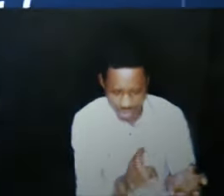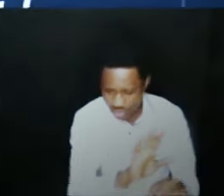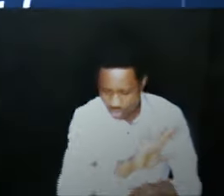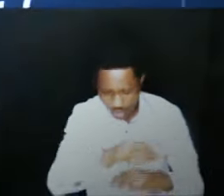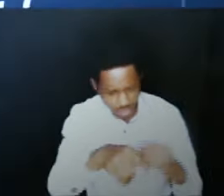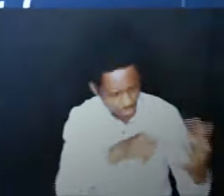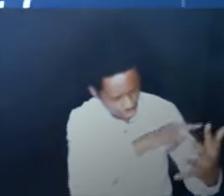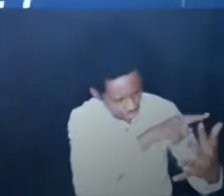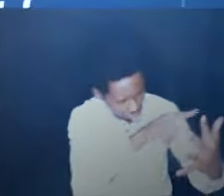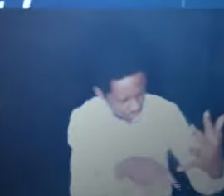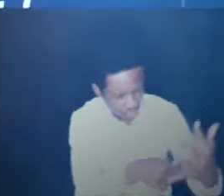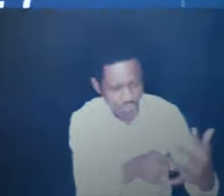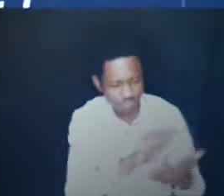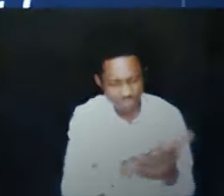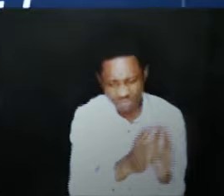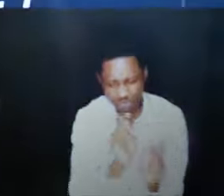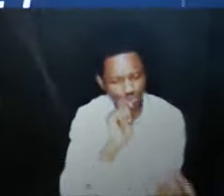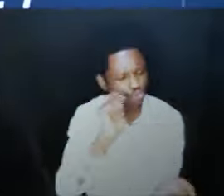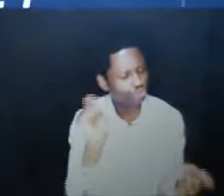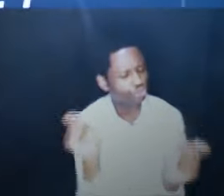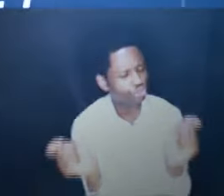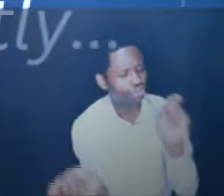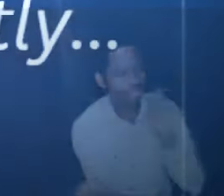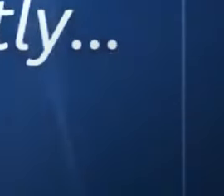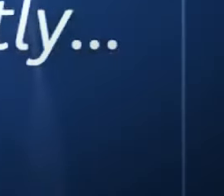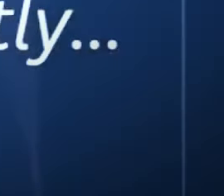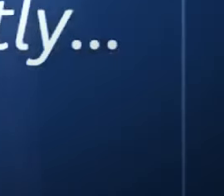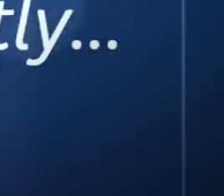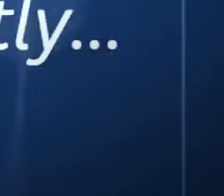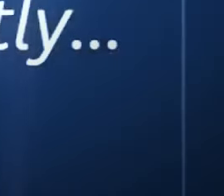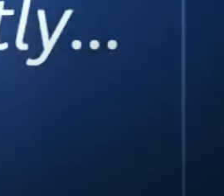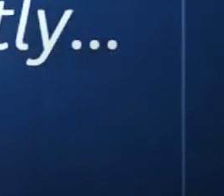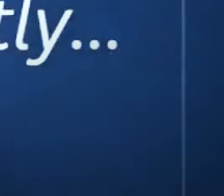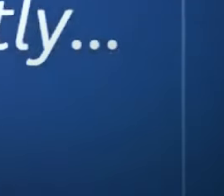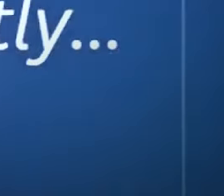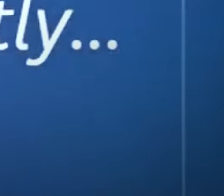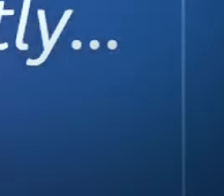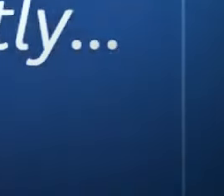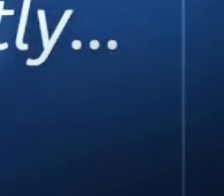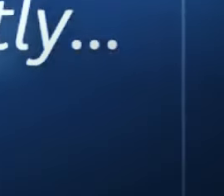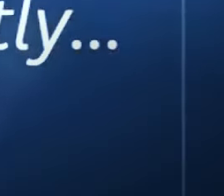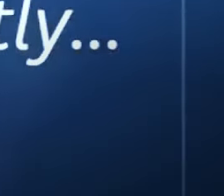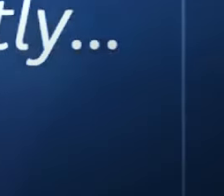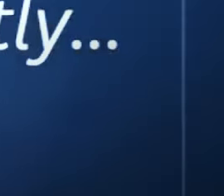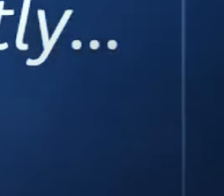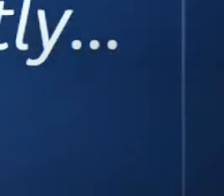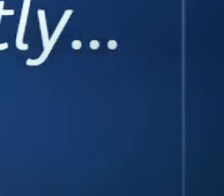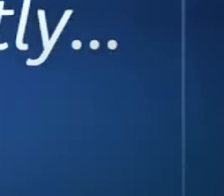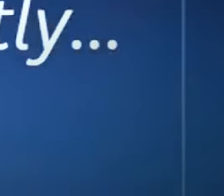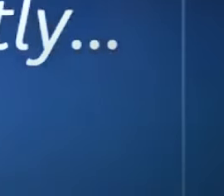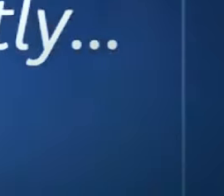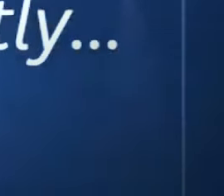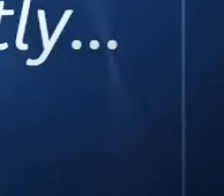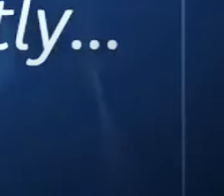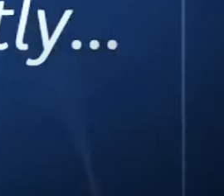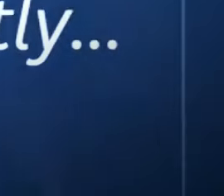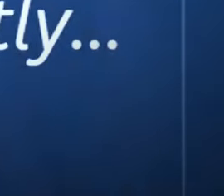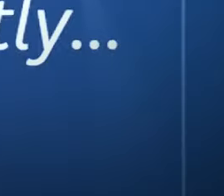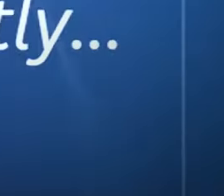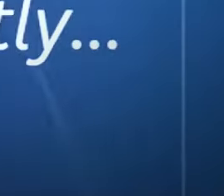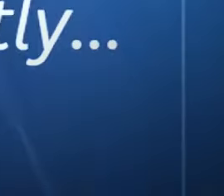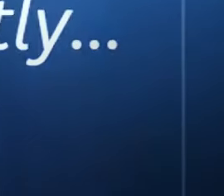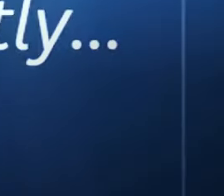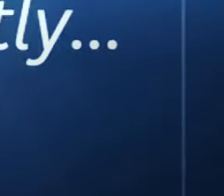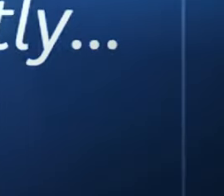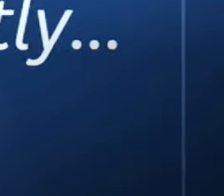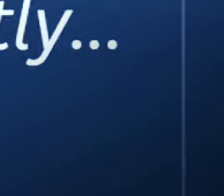nakwaini na are changed. And sachira kura. And one's whole life is lived different. Na we numa